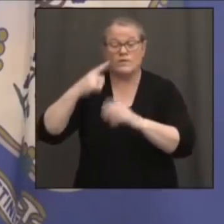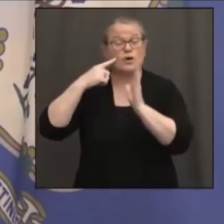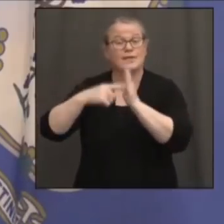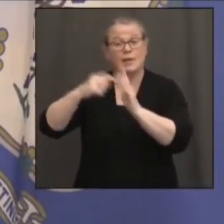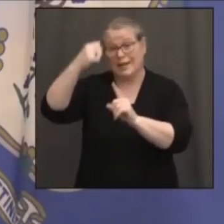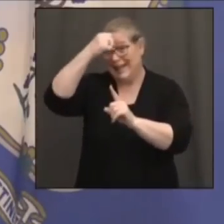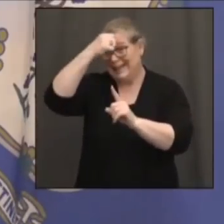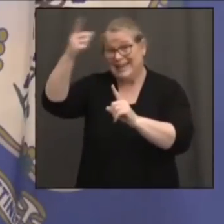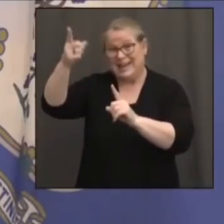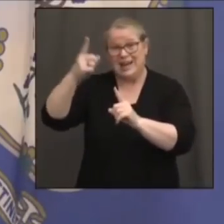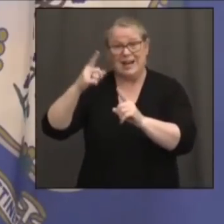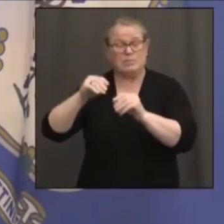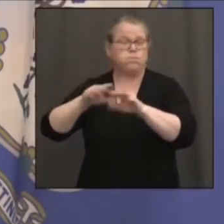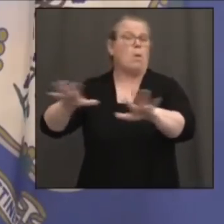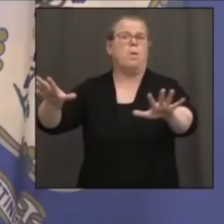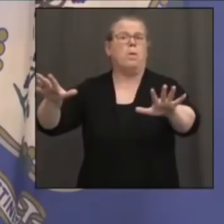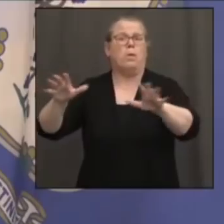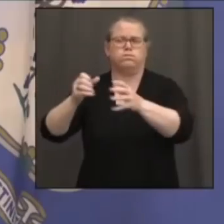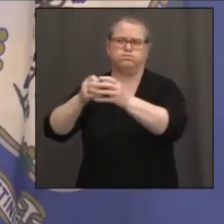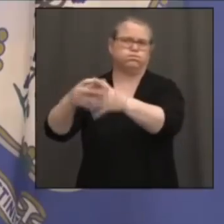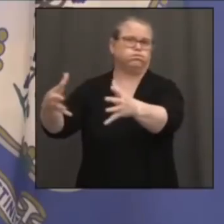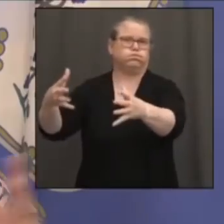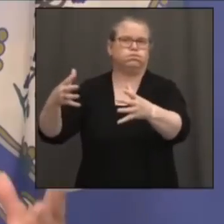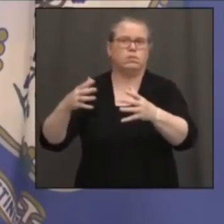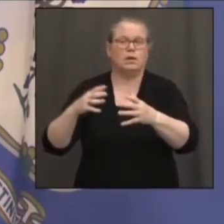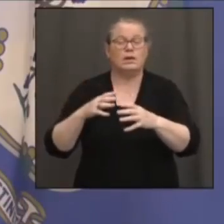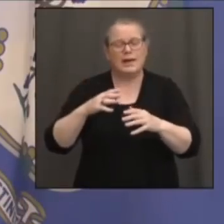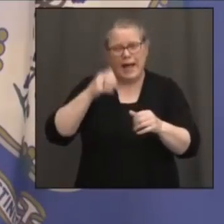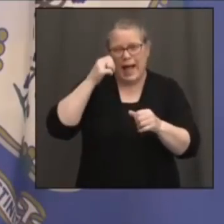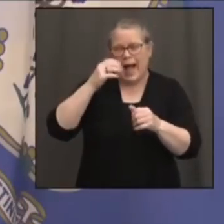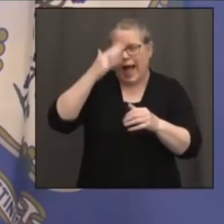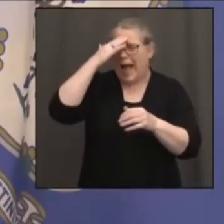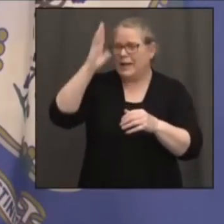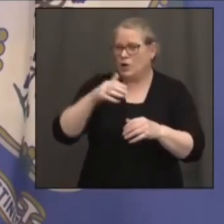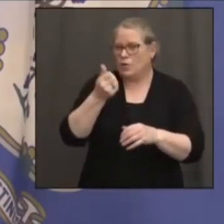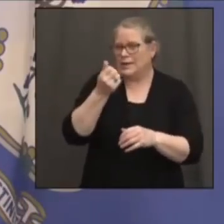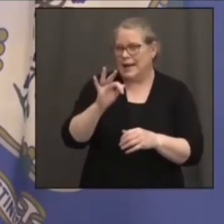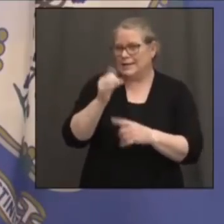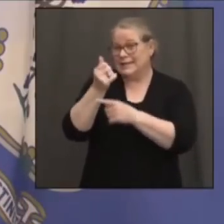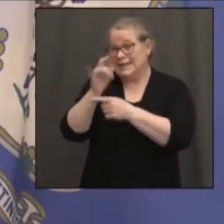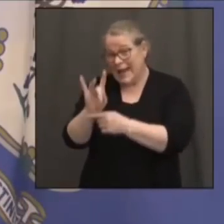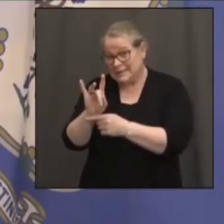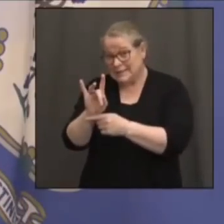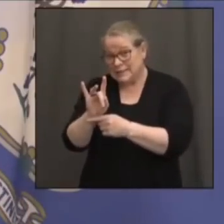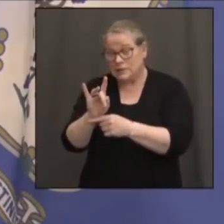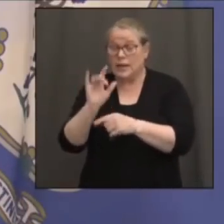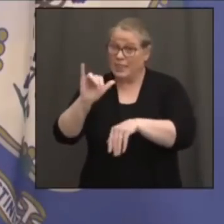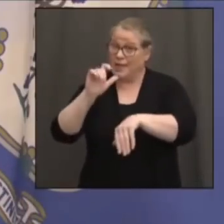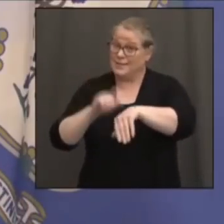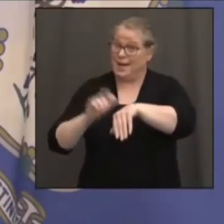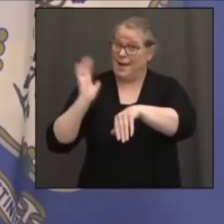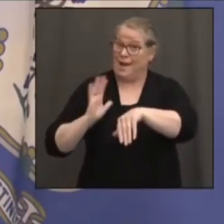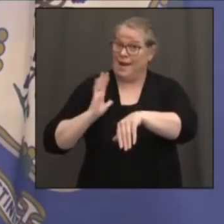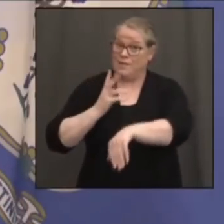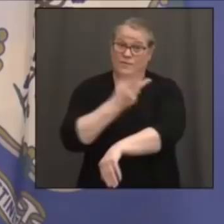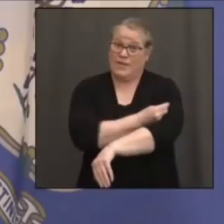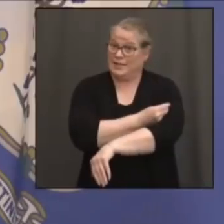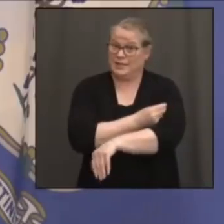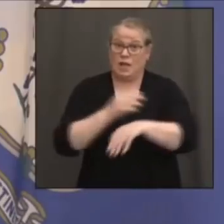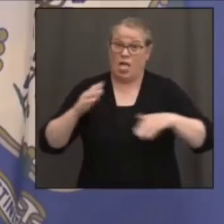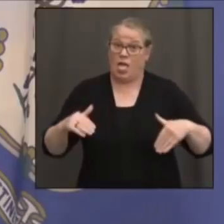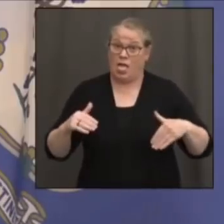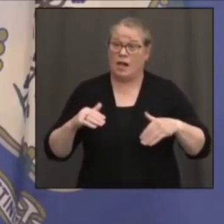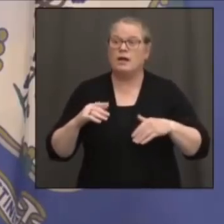that it took another few years in terms of flare-ups in different parts of the country. There were no vaccinations back then, by the way.